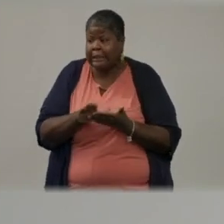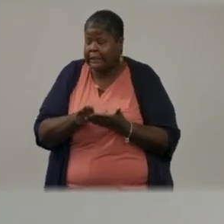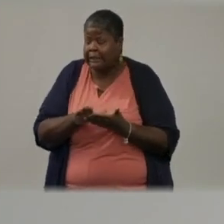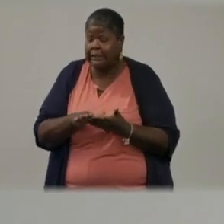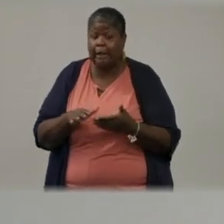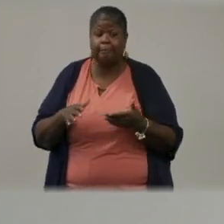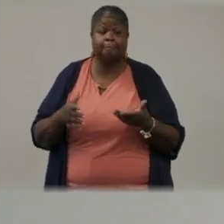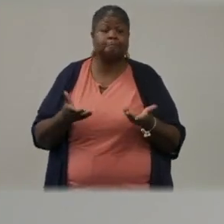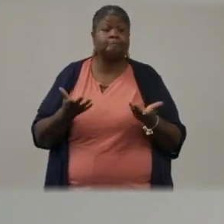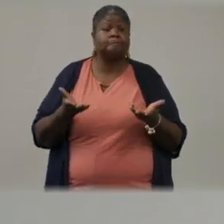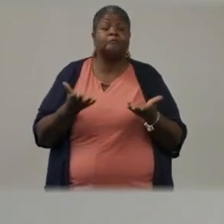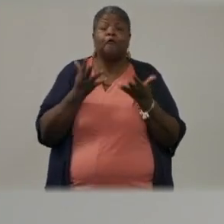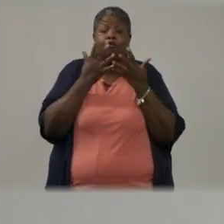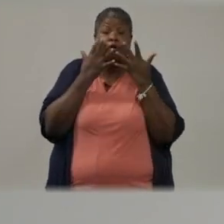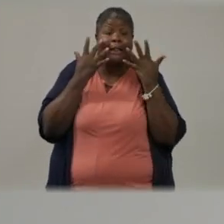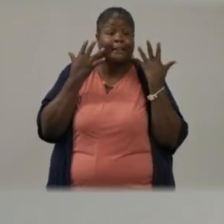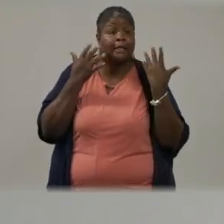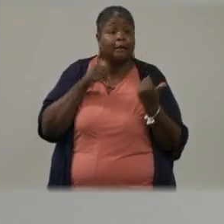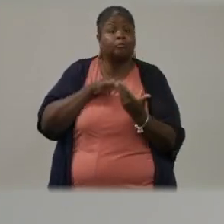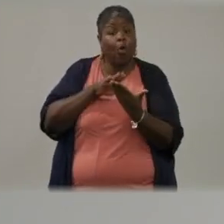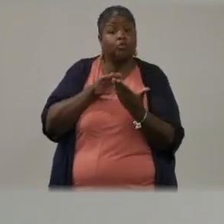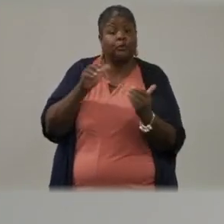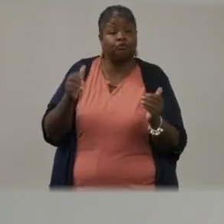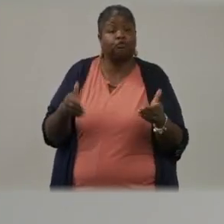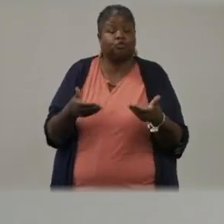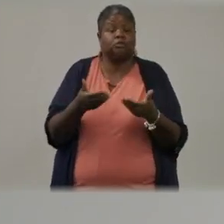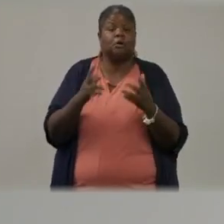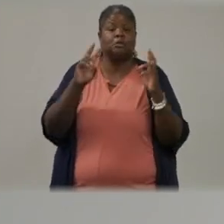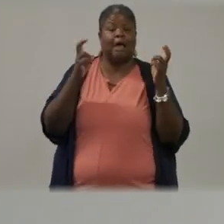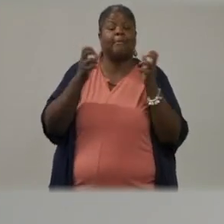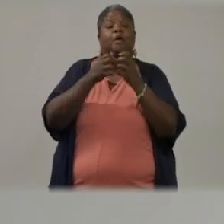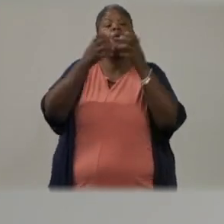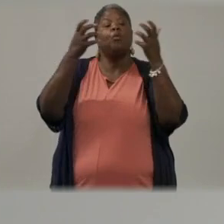very friendly way to introduce the topic